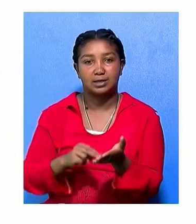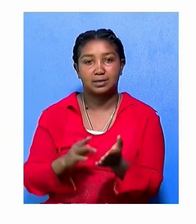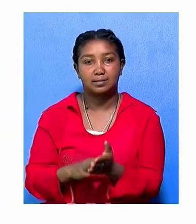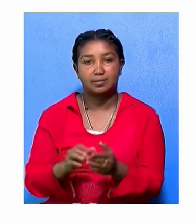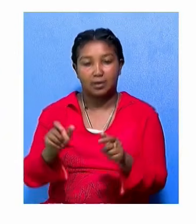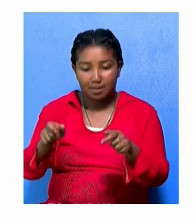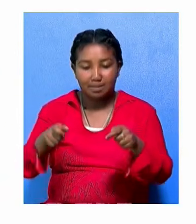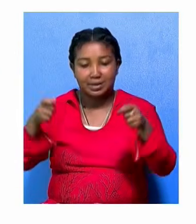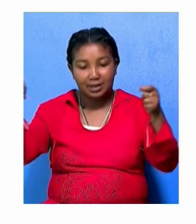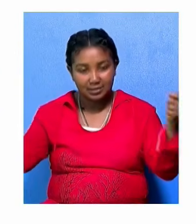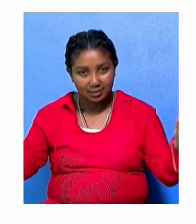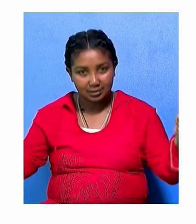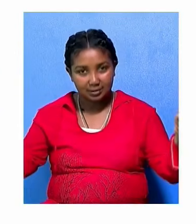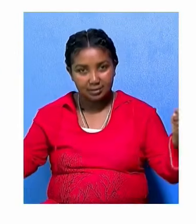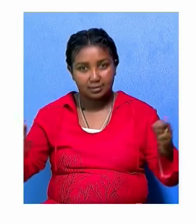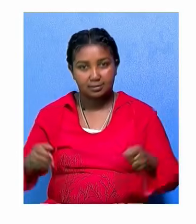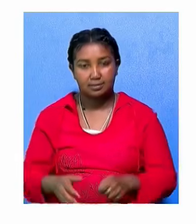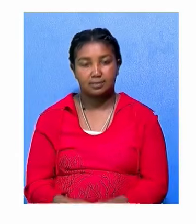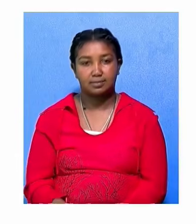magazines.